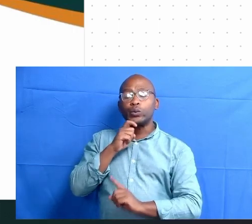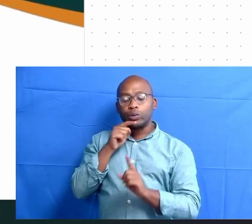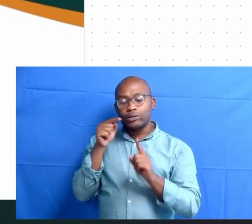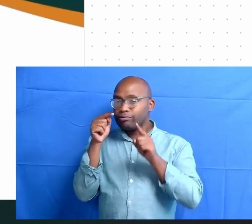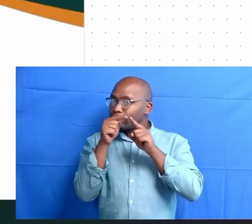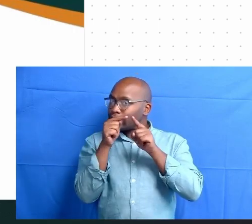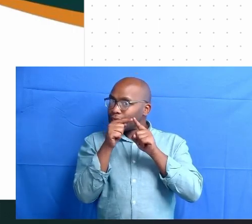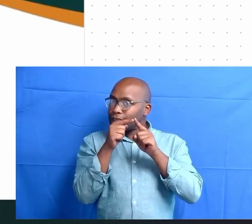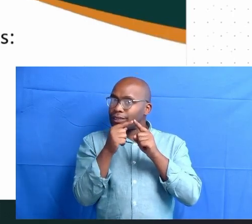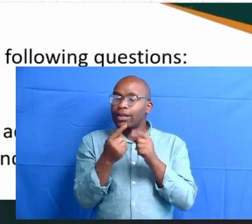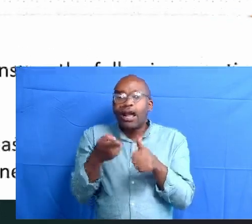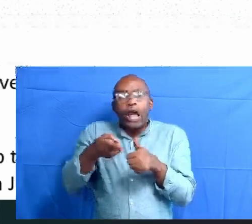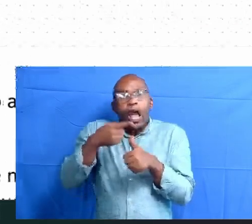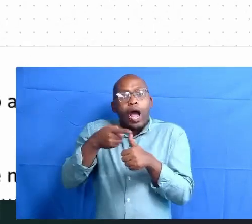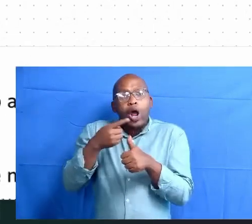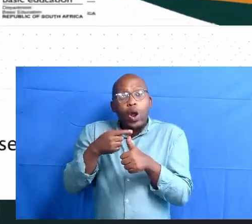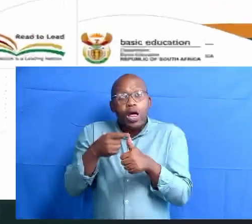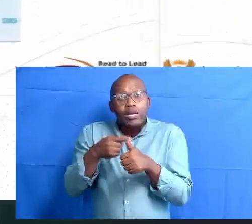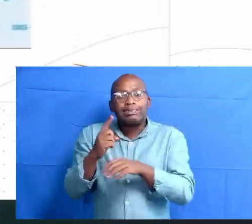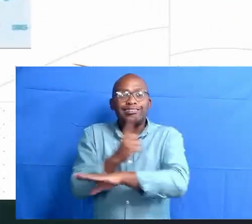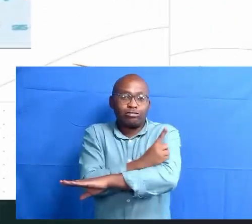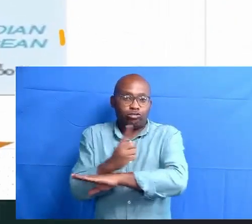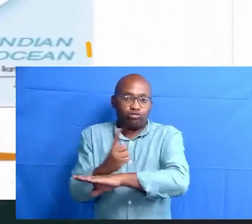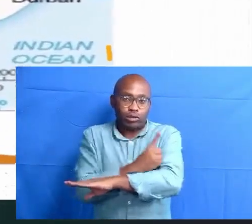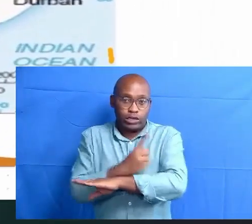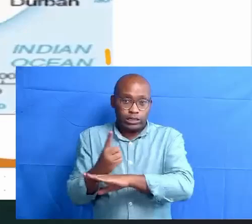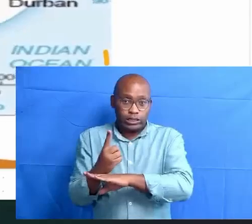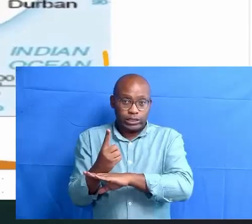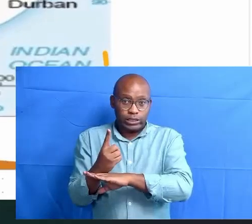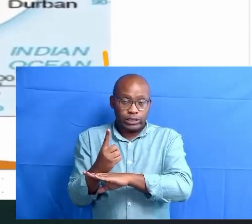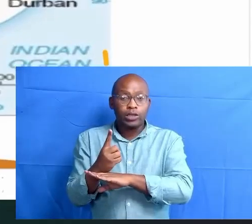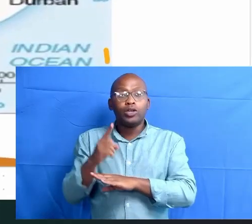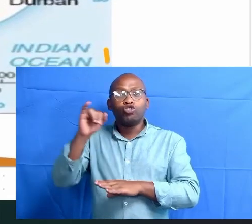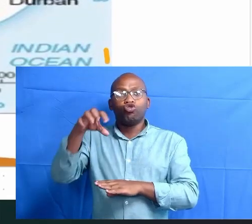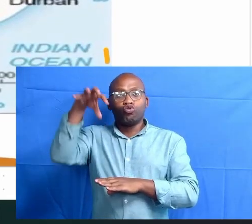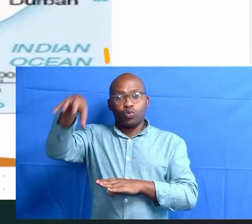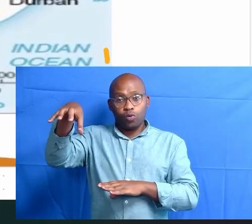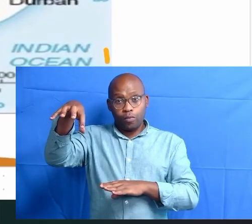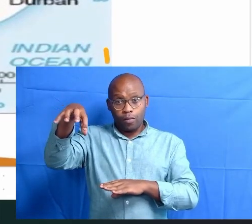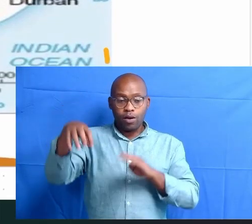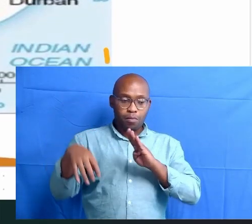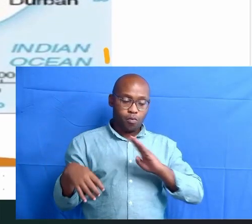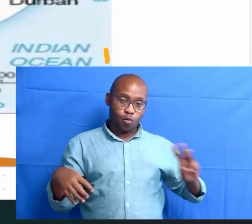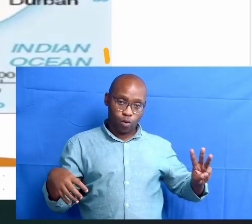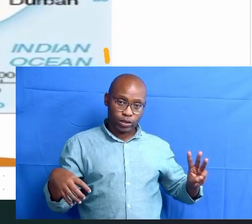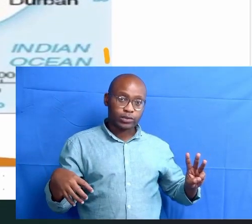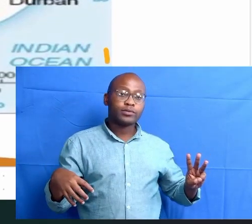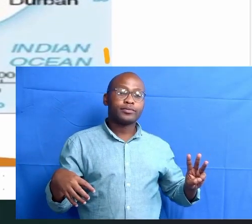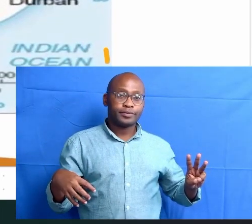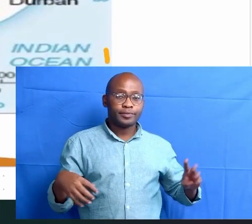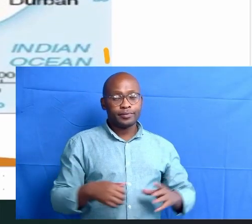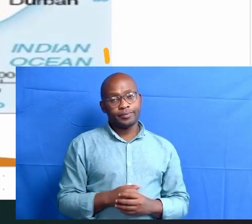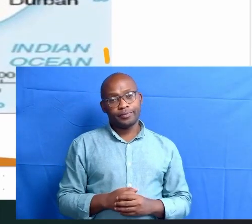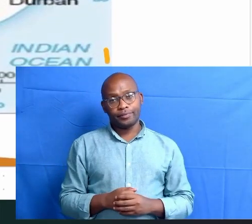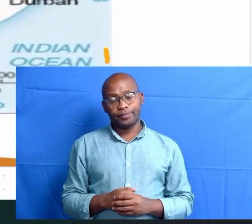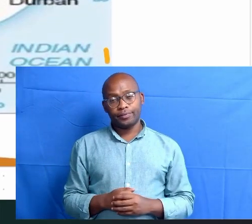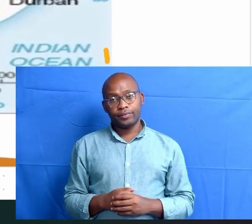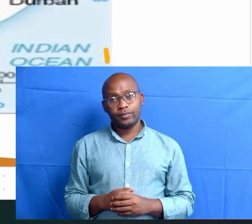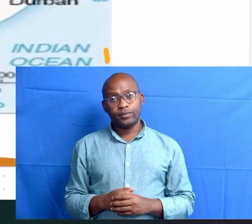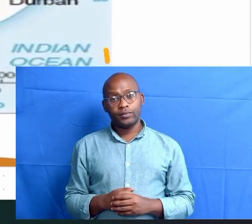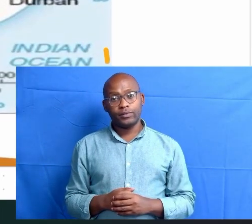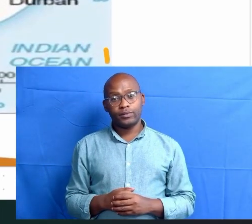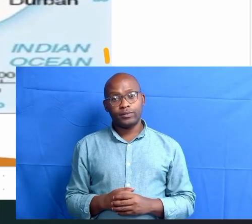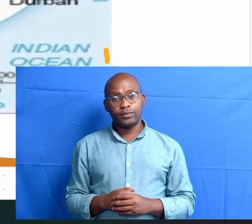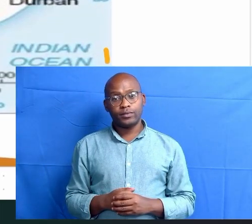from Johannesburg and Beaufort West, the distance between Johannesburg and Beaufort West. You can also see